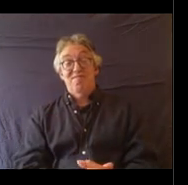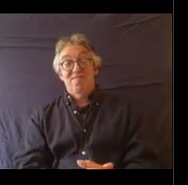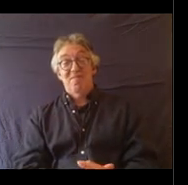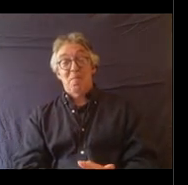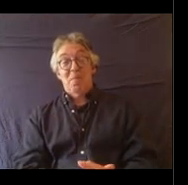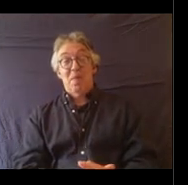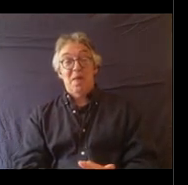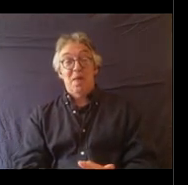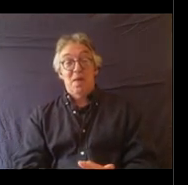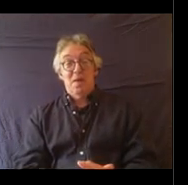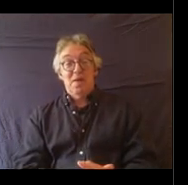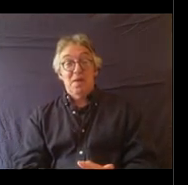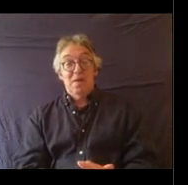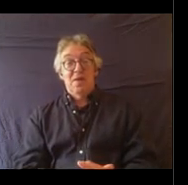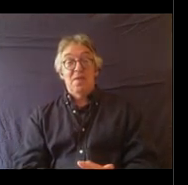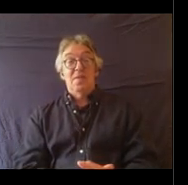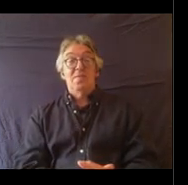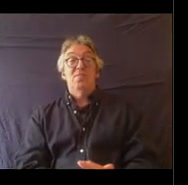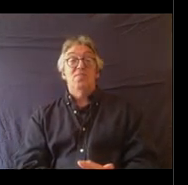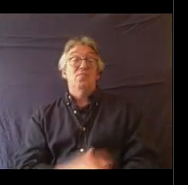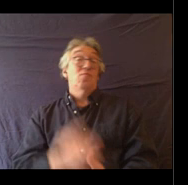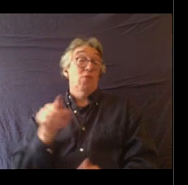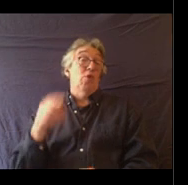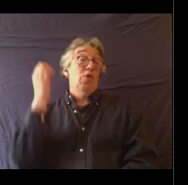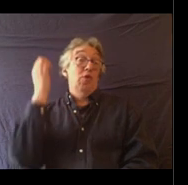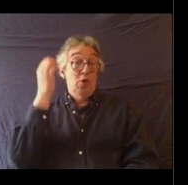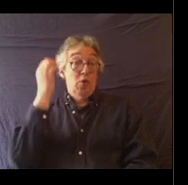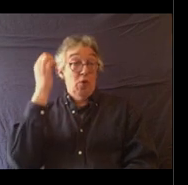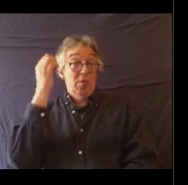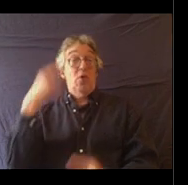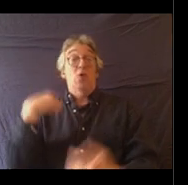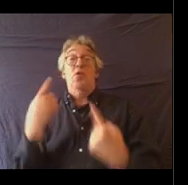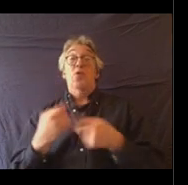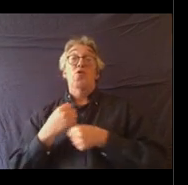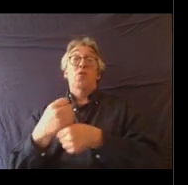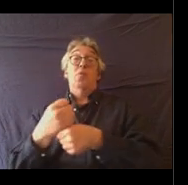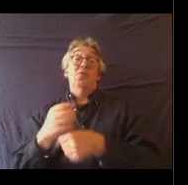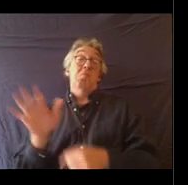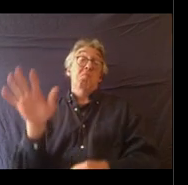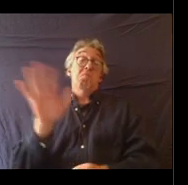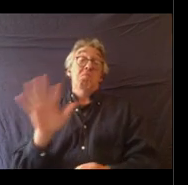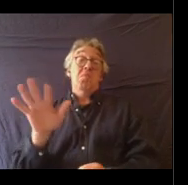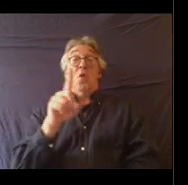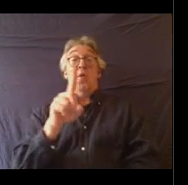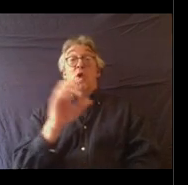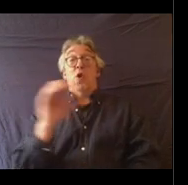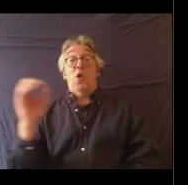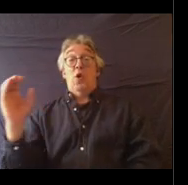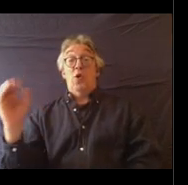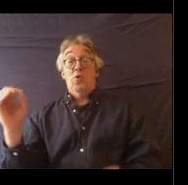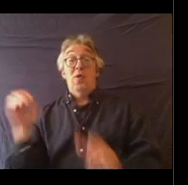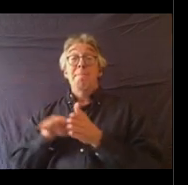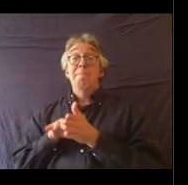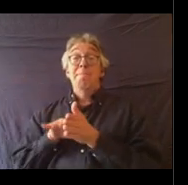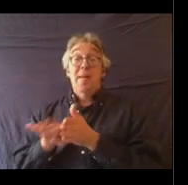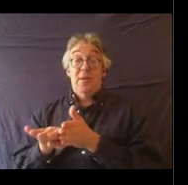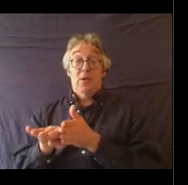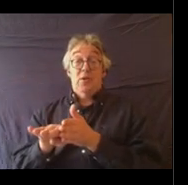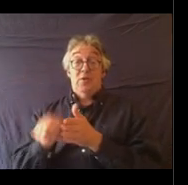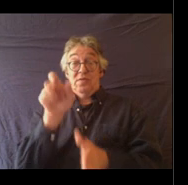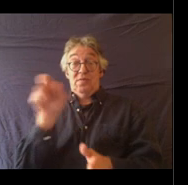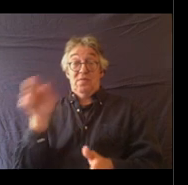disabled persons organizations in Europe. And we represent about 100 million persons with disabilities. And we work